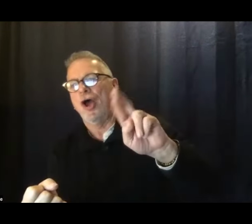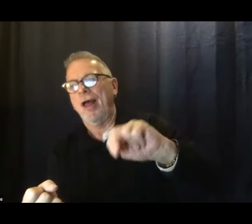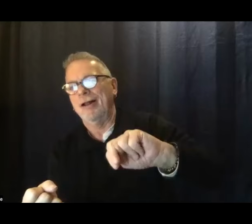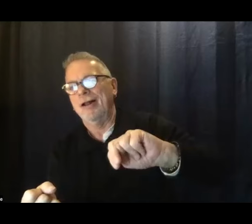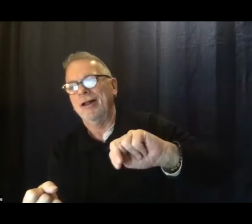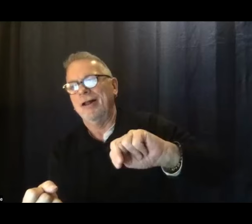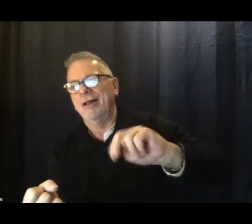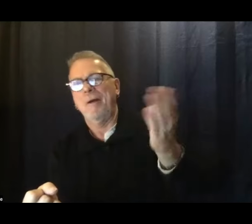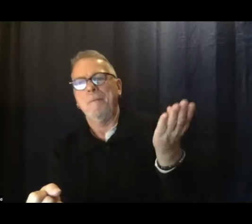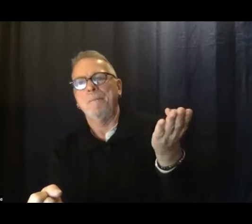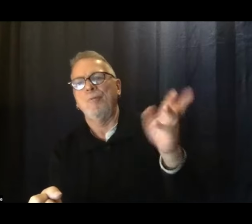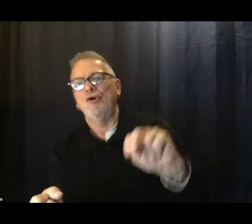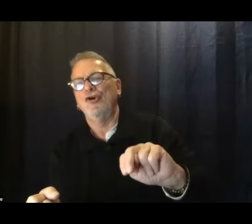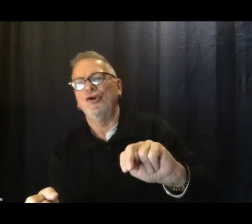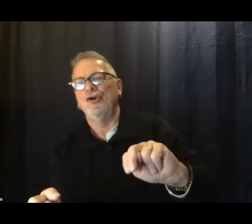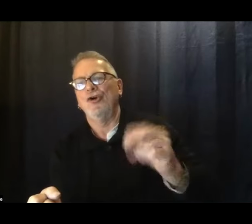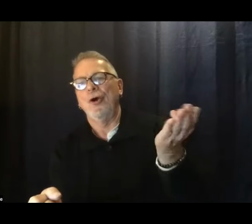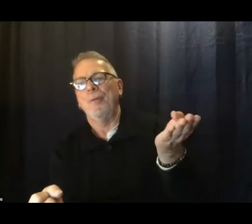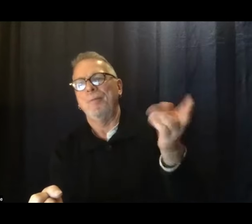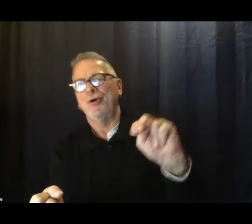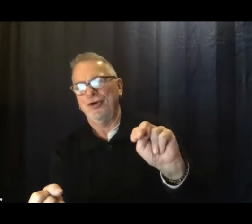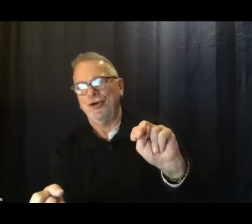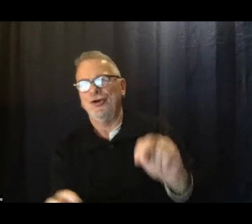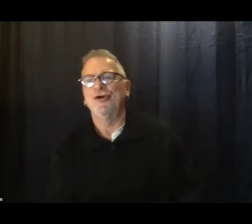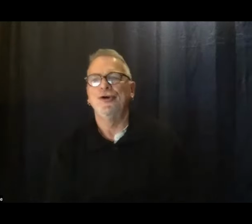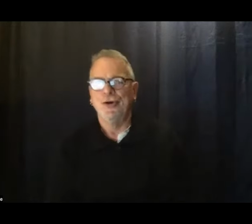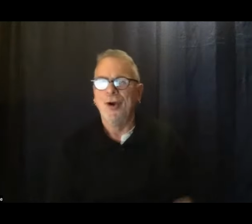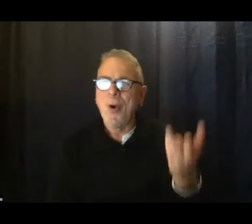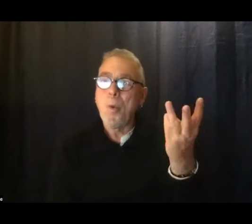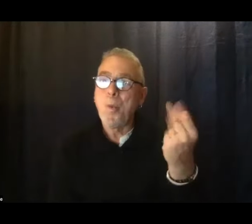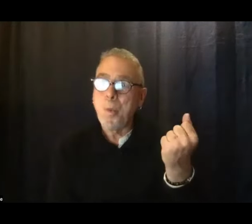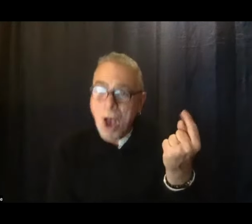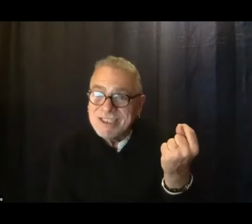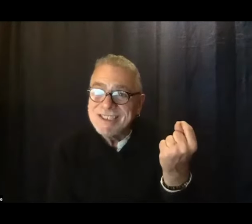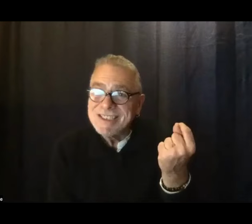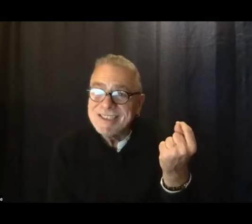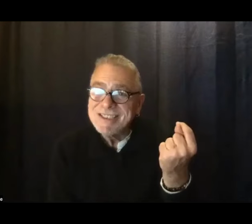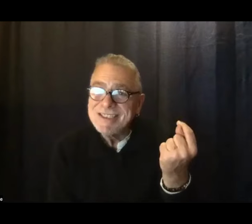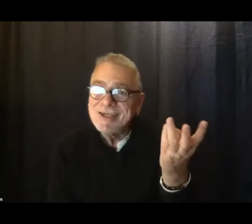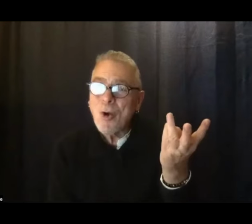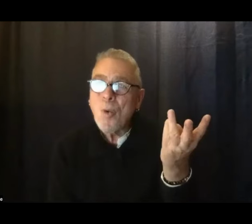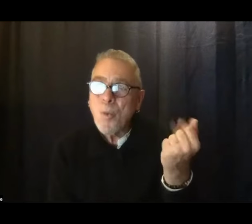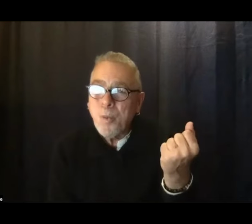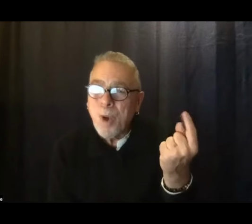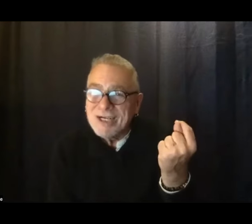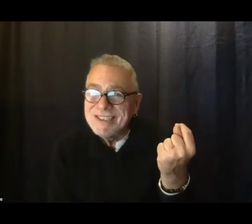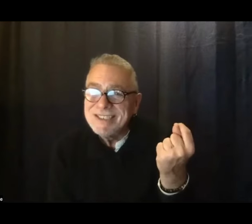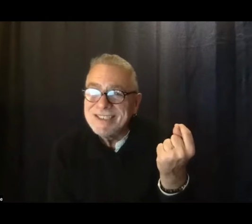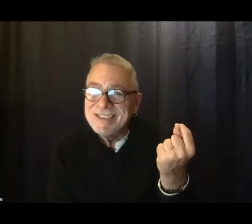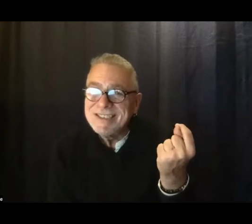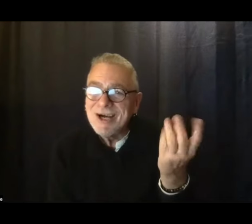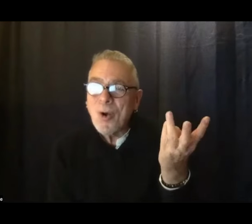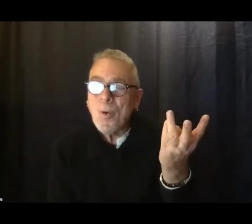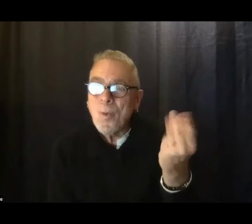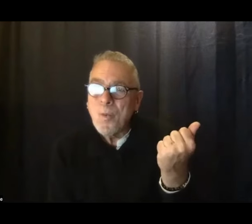right? It's not really. It goes by pretty quick. As the B rolls over into that RN, the U